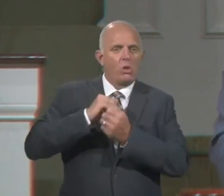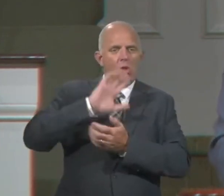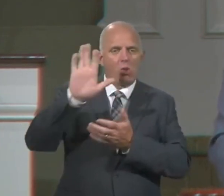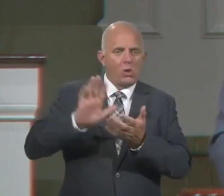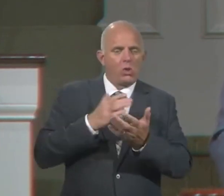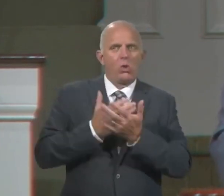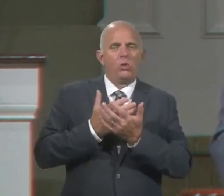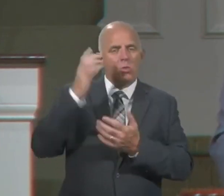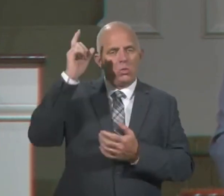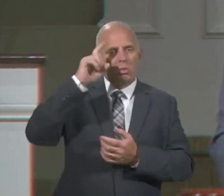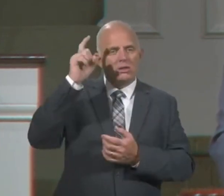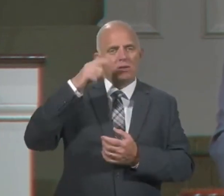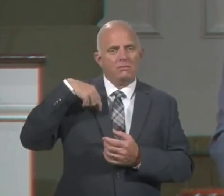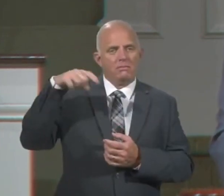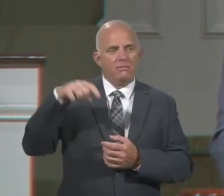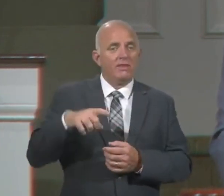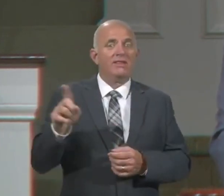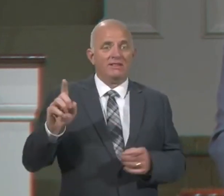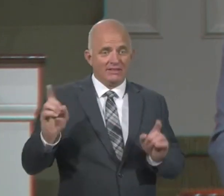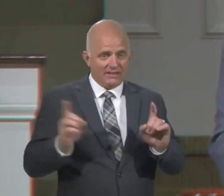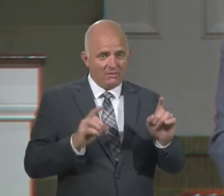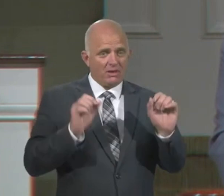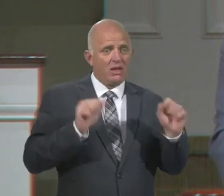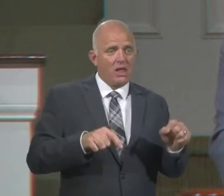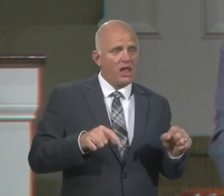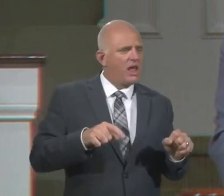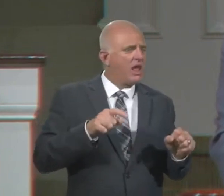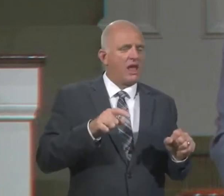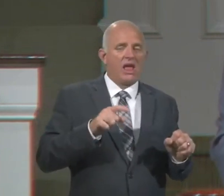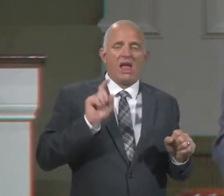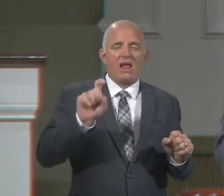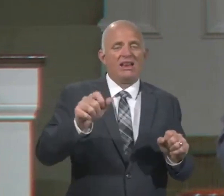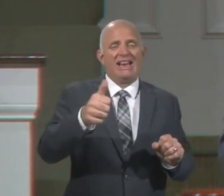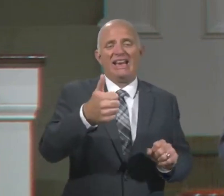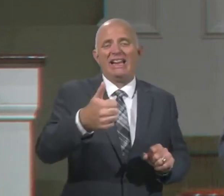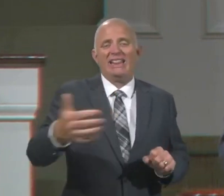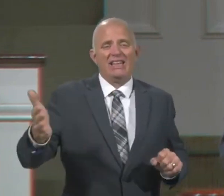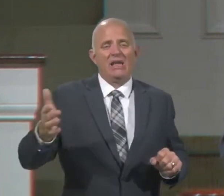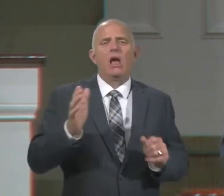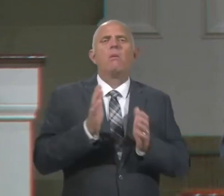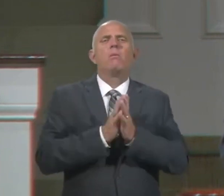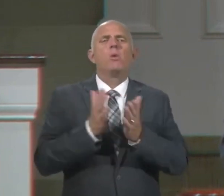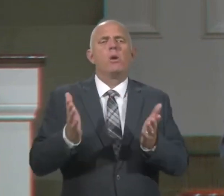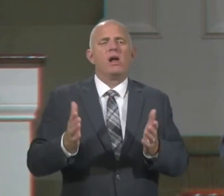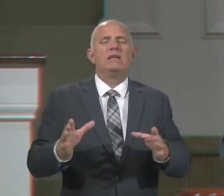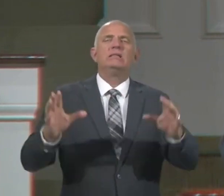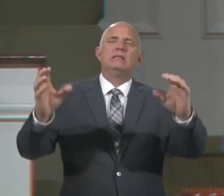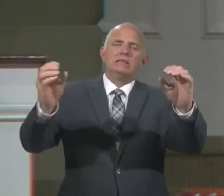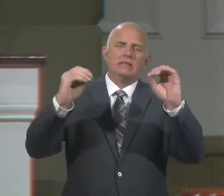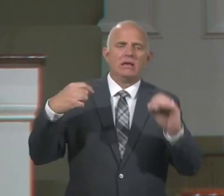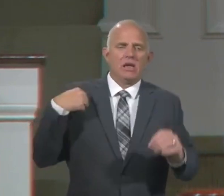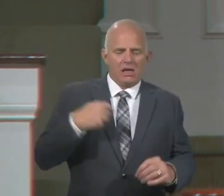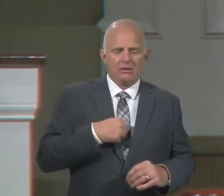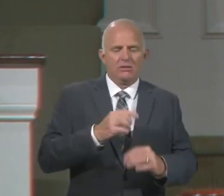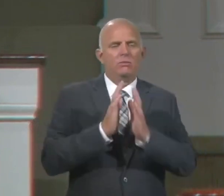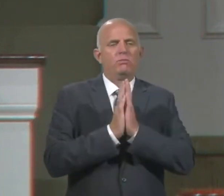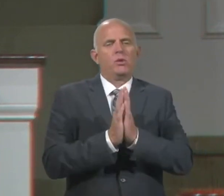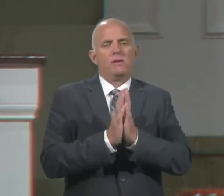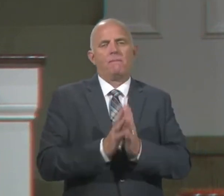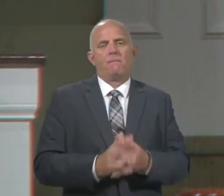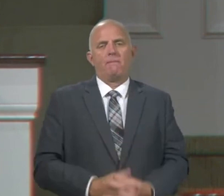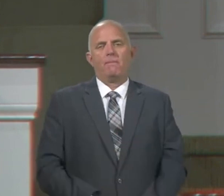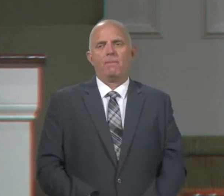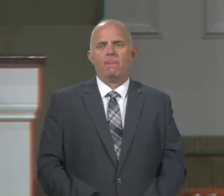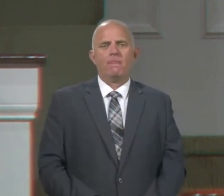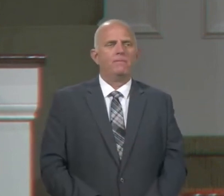know, he could have asked Jesus many things, but he asked him, teach us to pray.